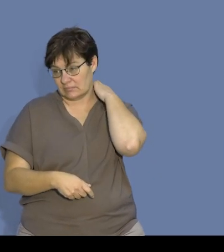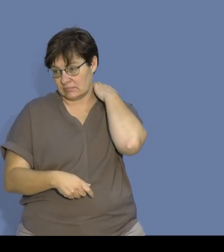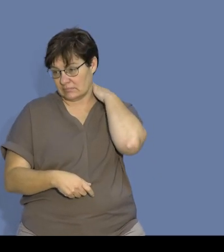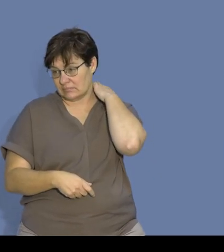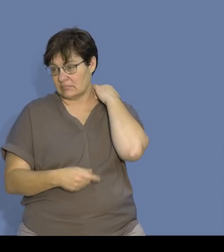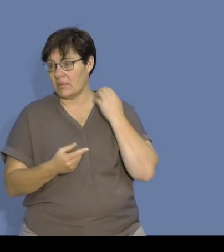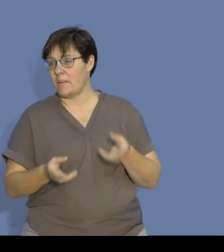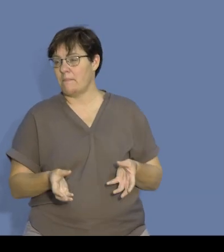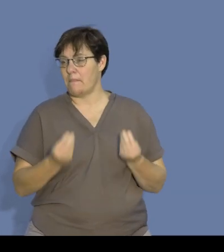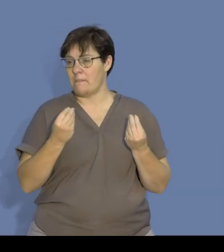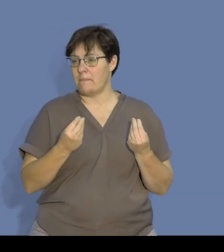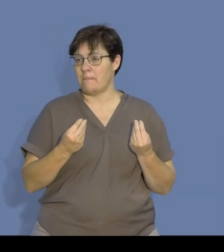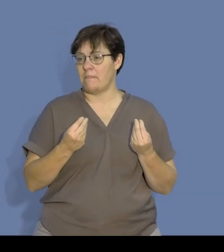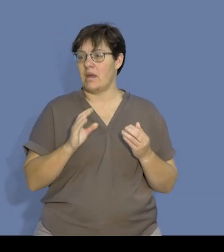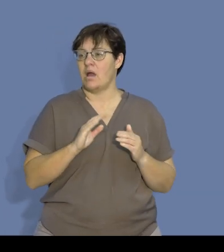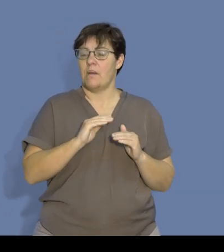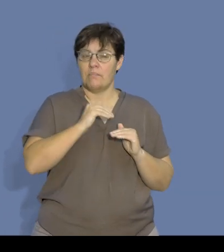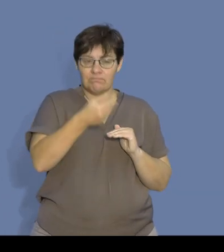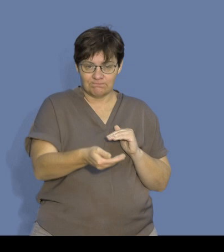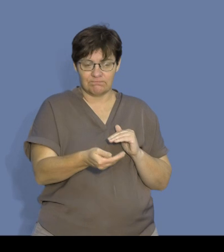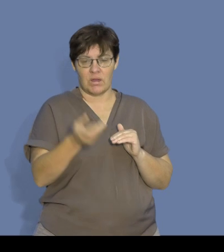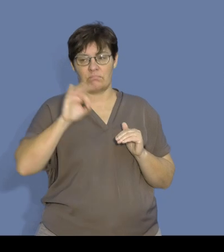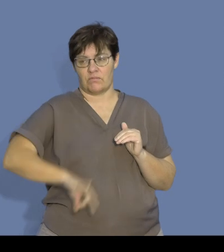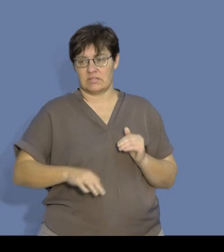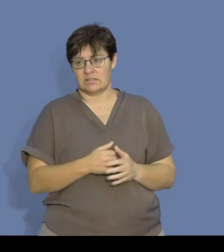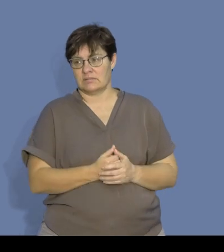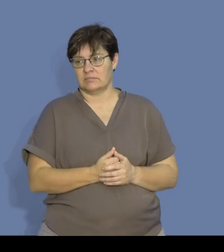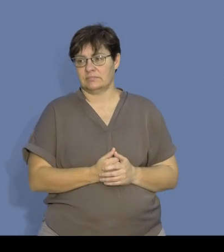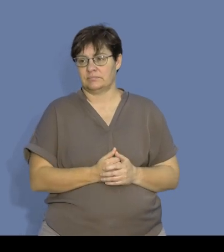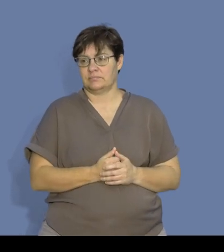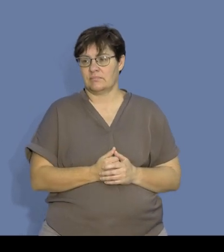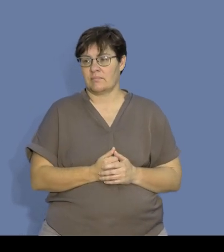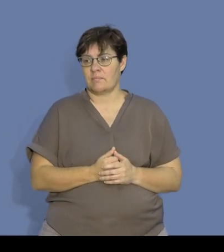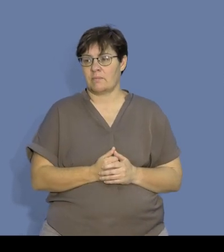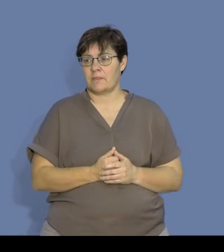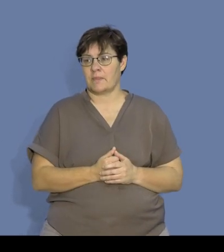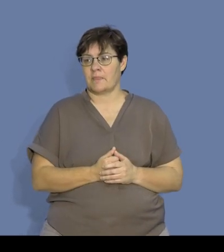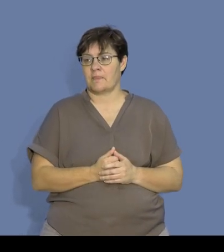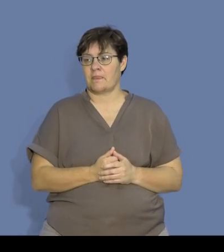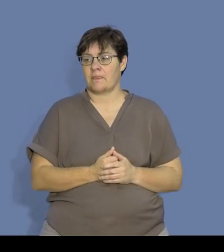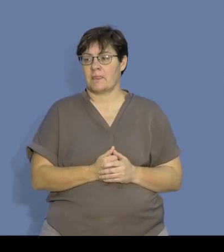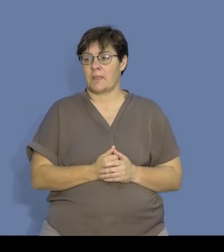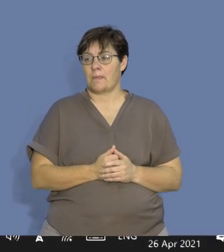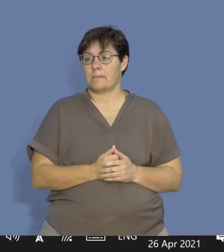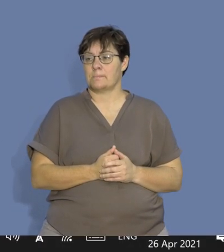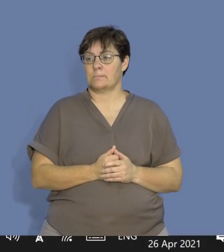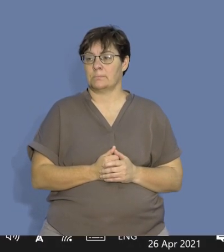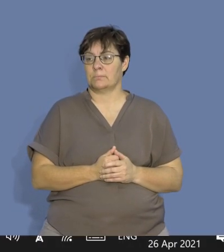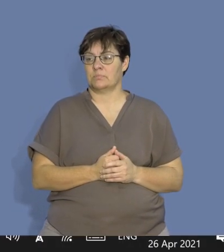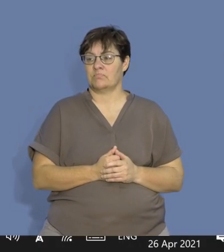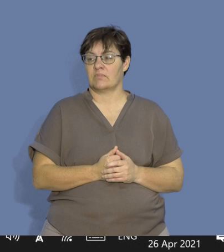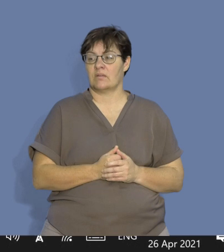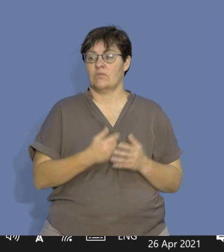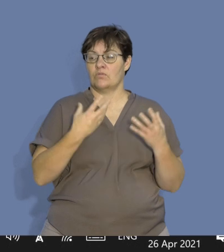877,000. Okay, and that's going to give me my remaining profit. So let's work that out, our remaining profit for the